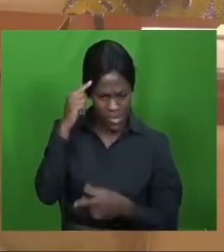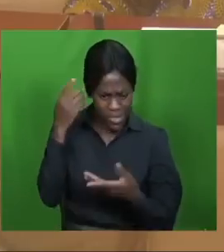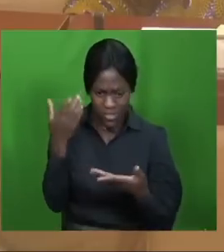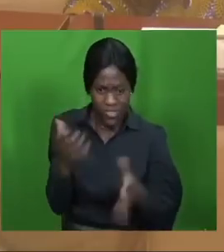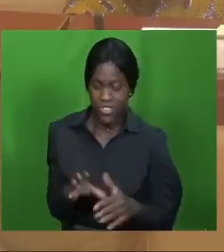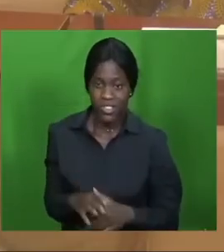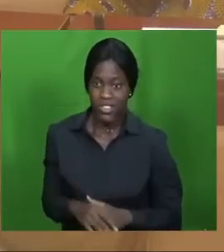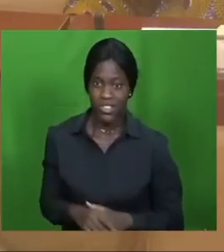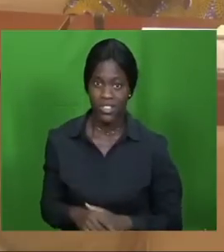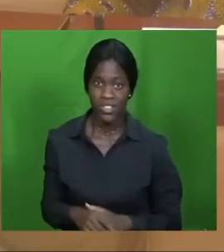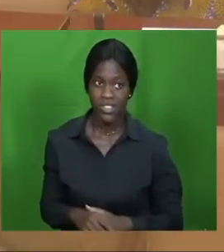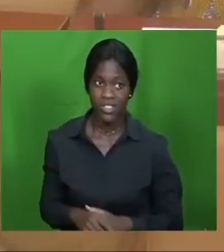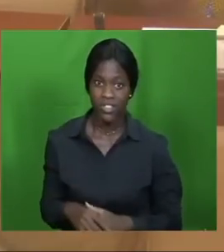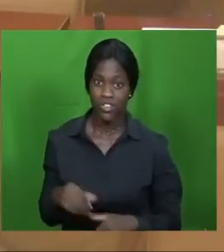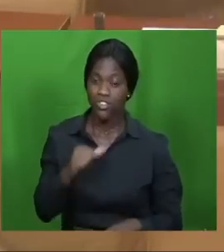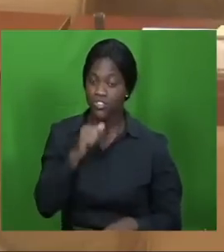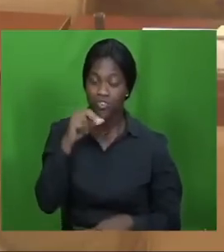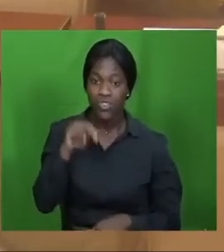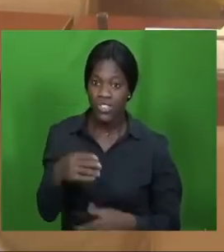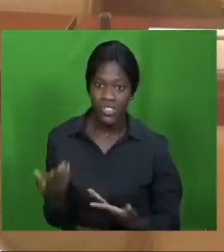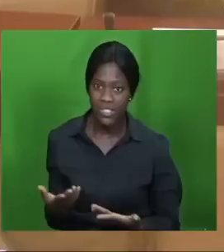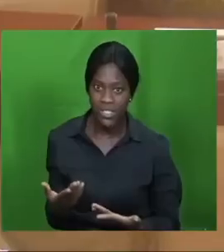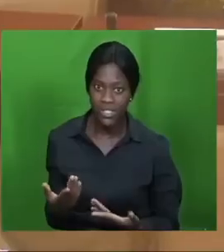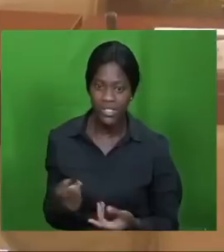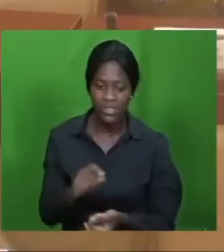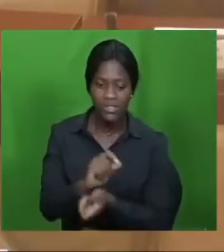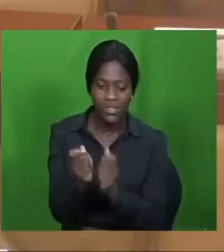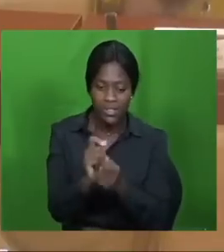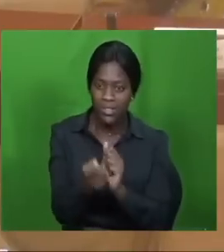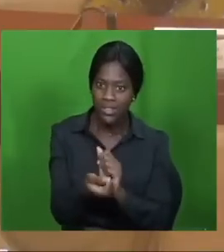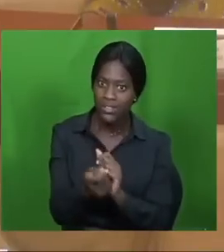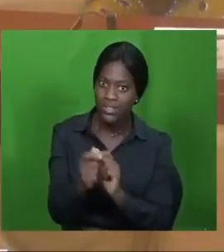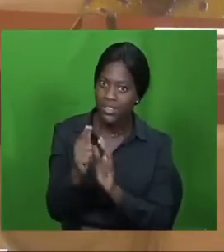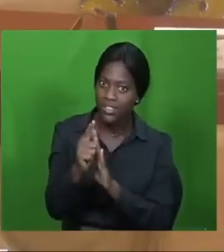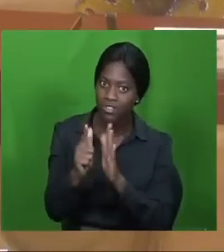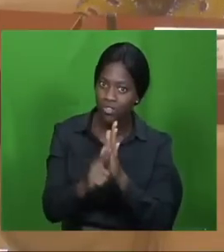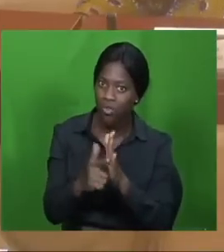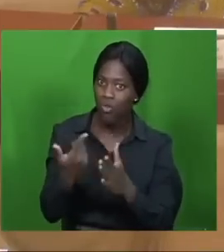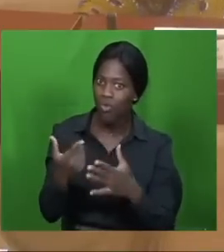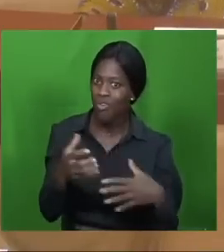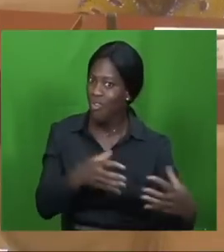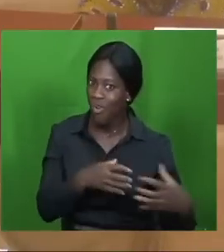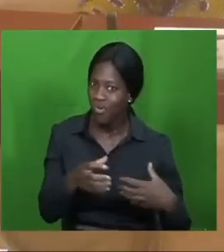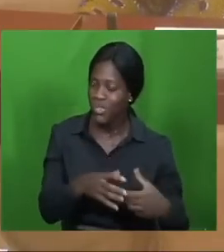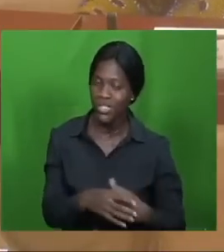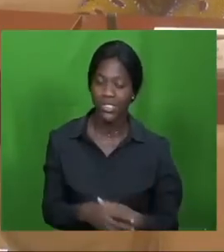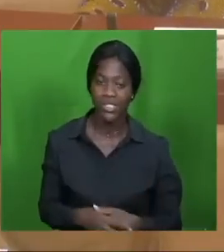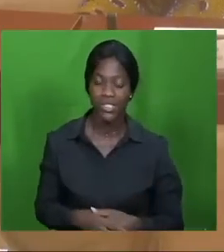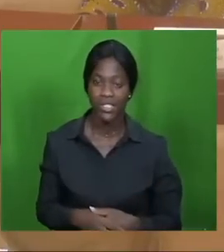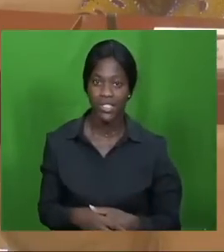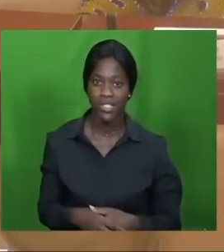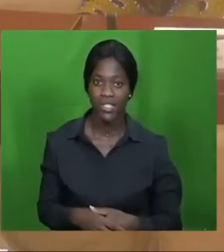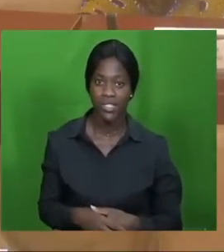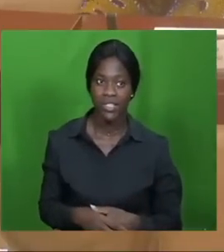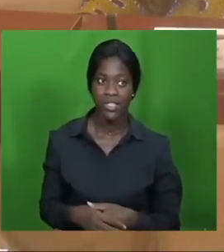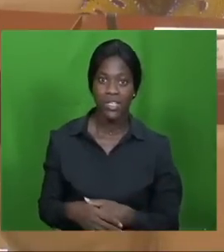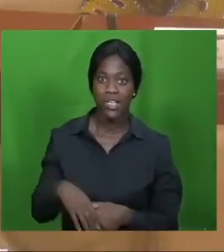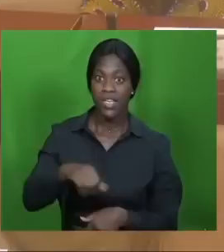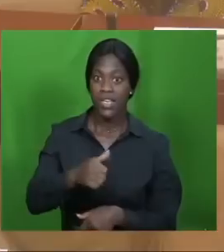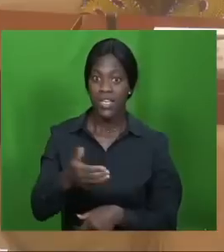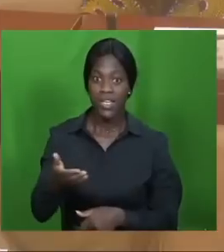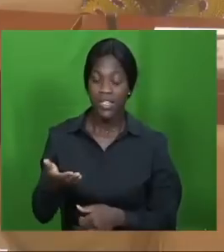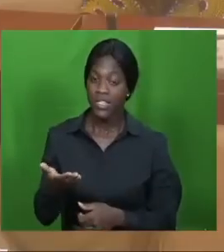should multiply legislation in a matter like this. That anything of consequence that SHRAD wants from